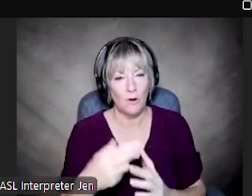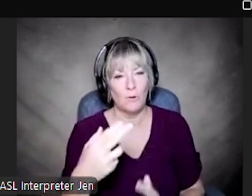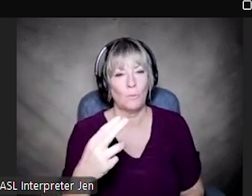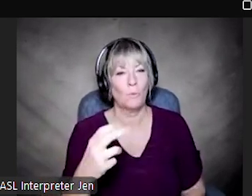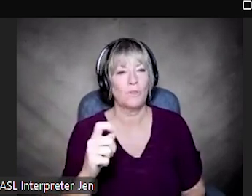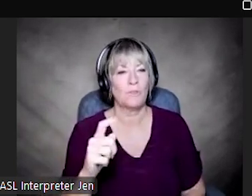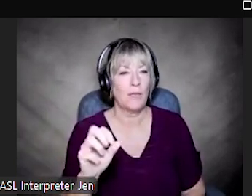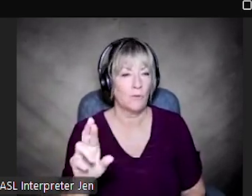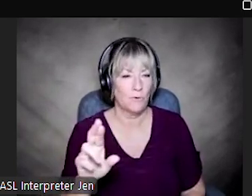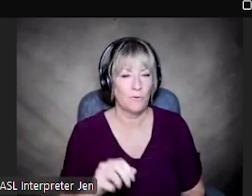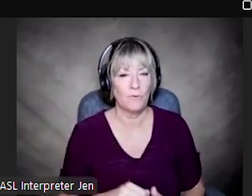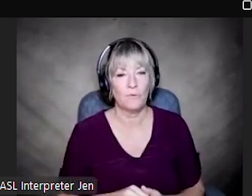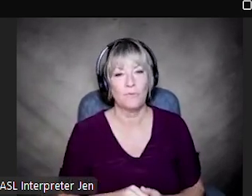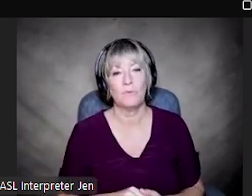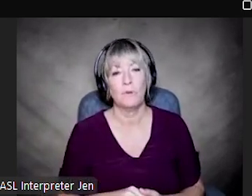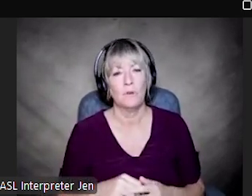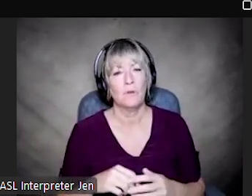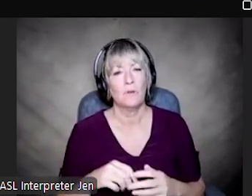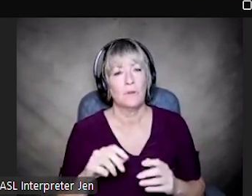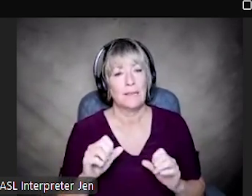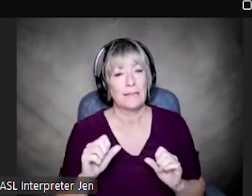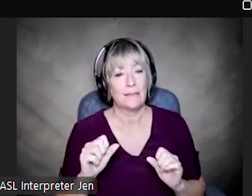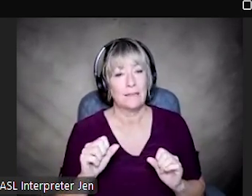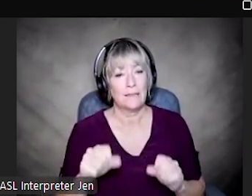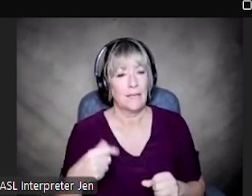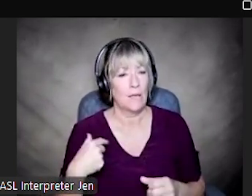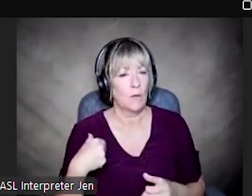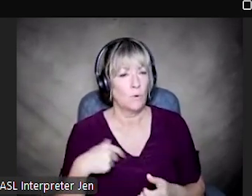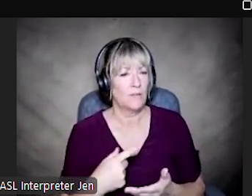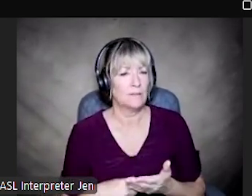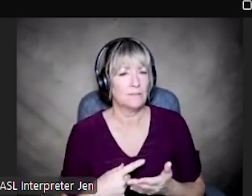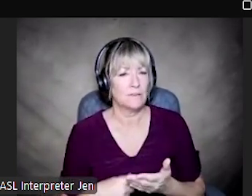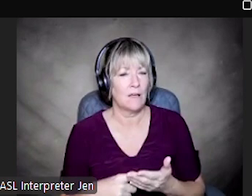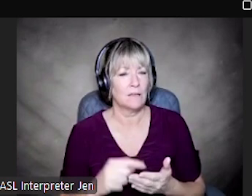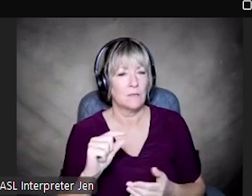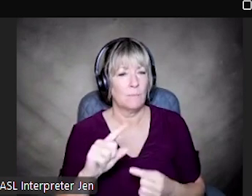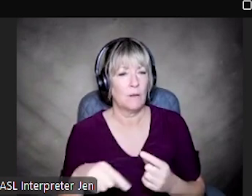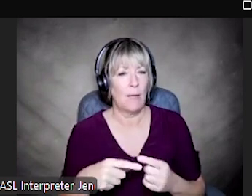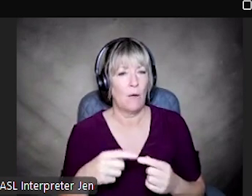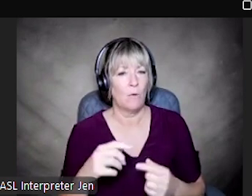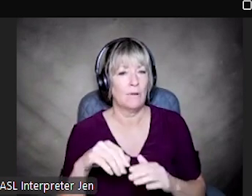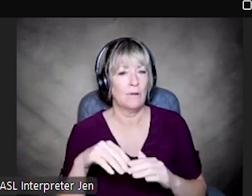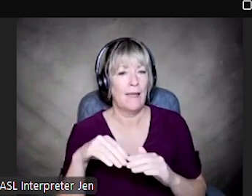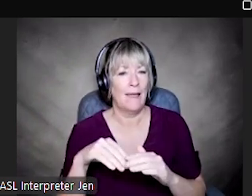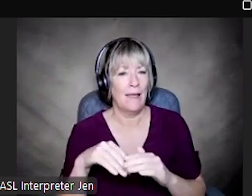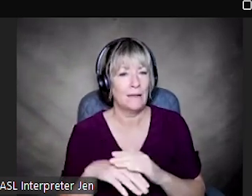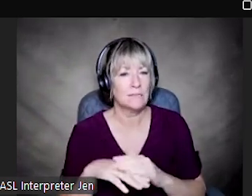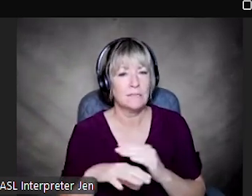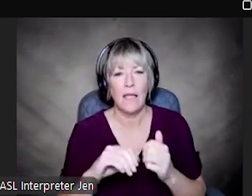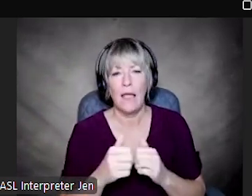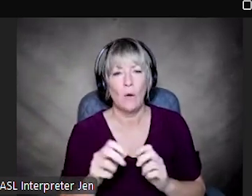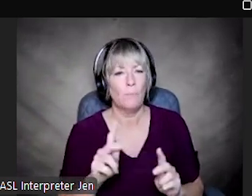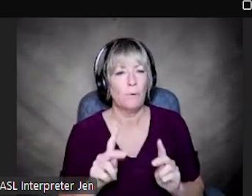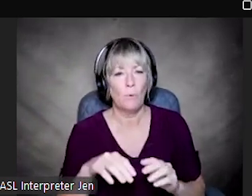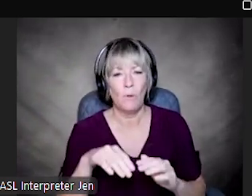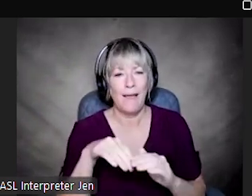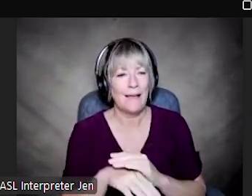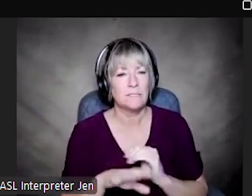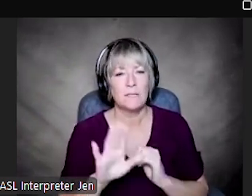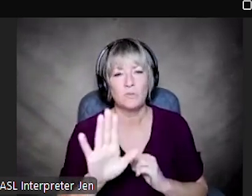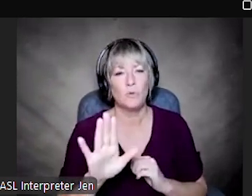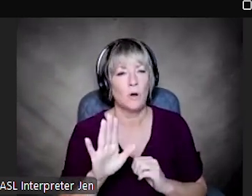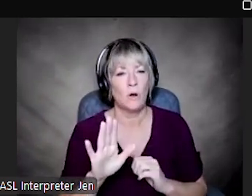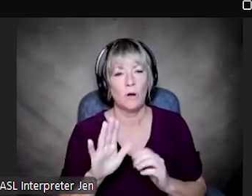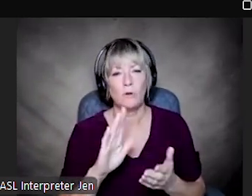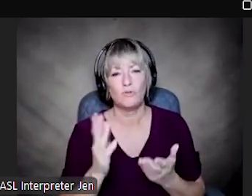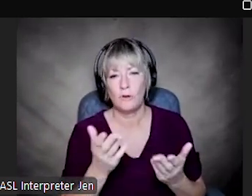Heather. Can we talk a little bit about access? How does individuals access